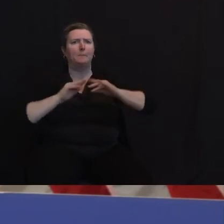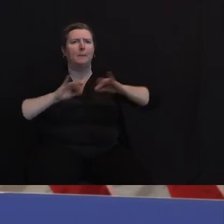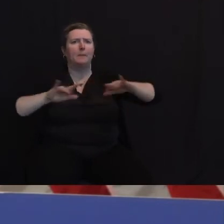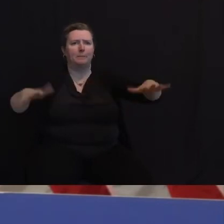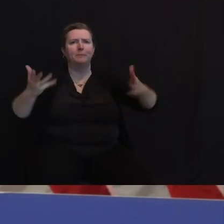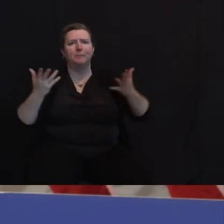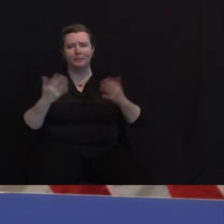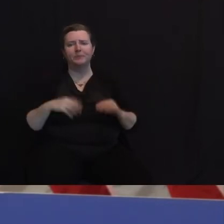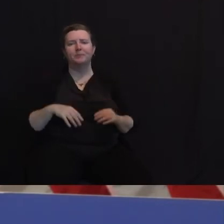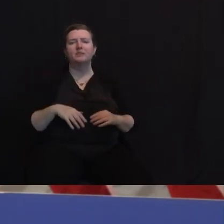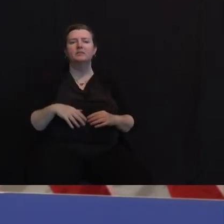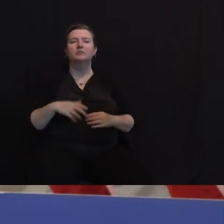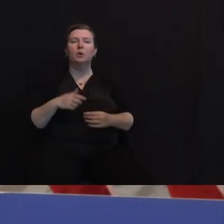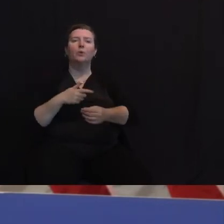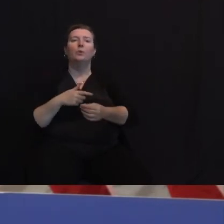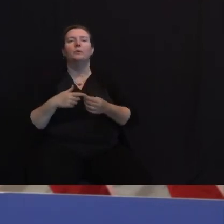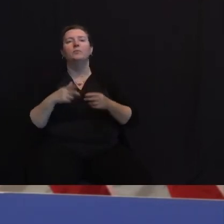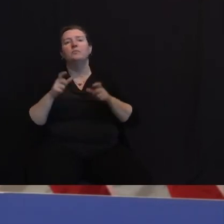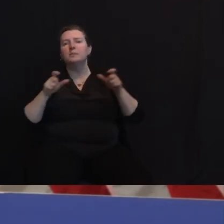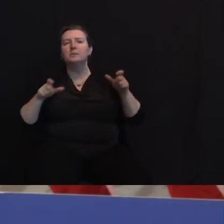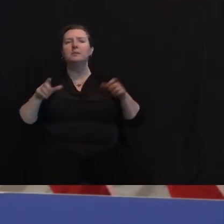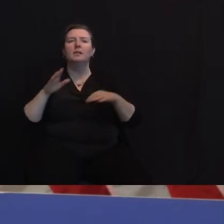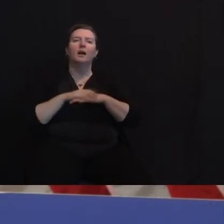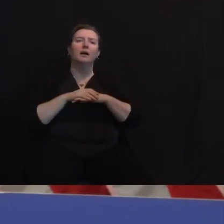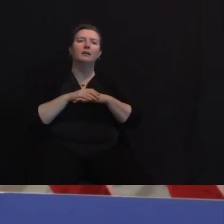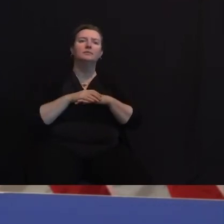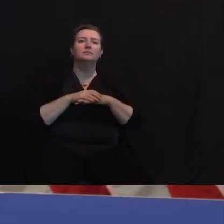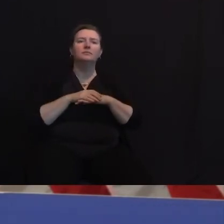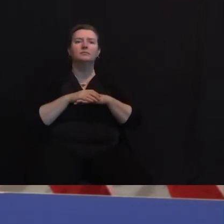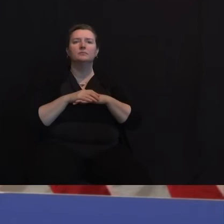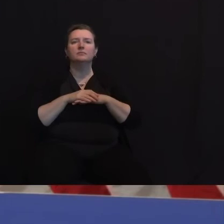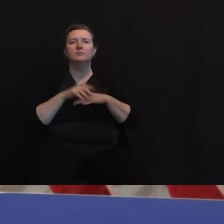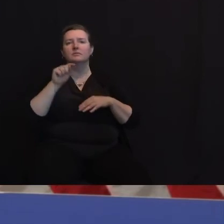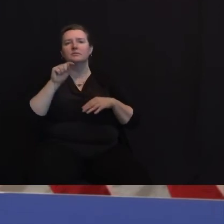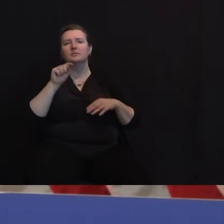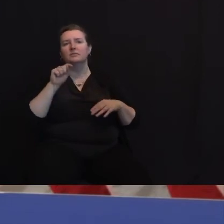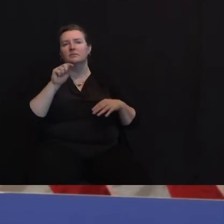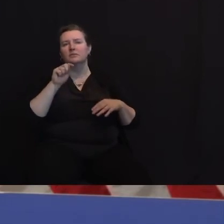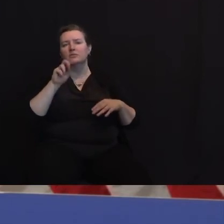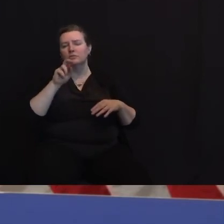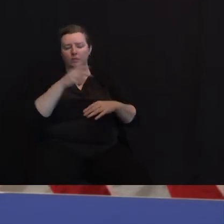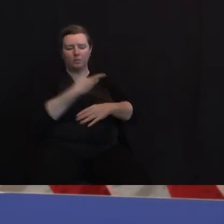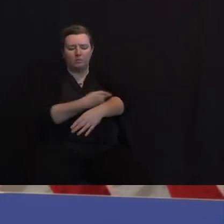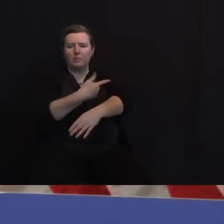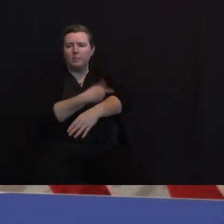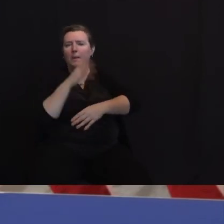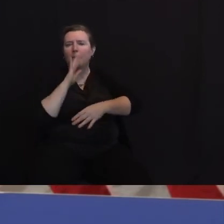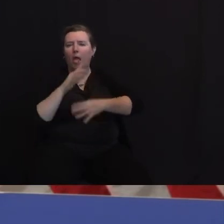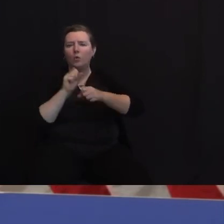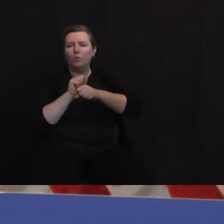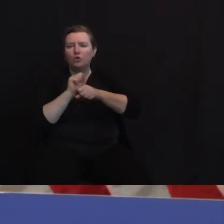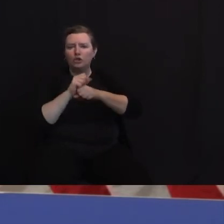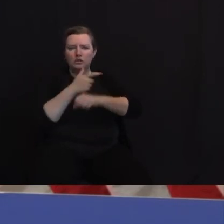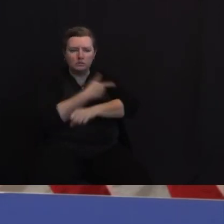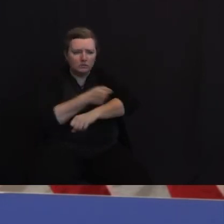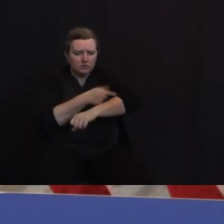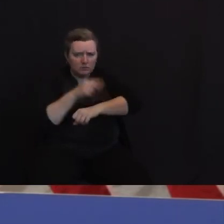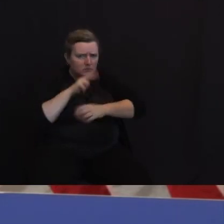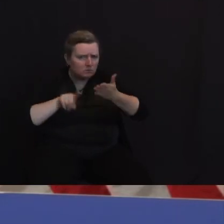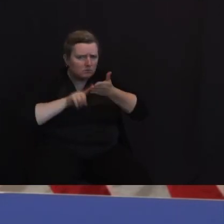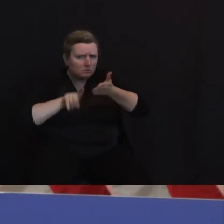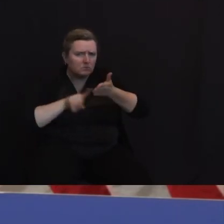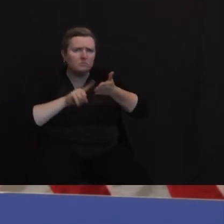trials and testing it against these variant strains, and they found that based on those studies that it didn't seem to likely have